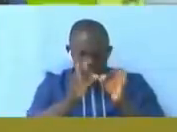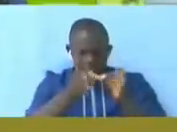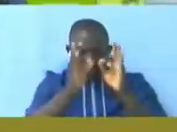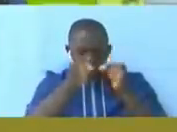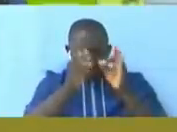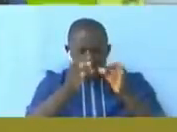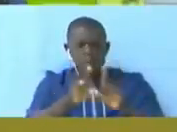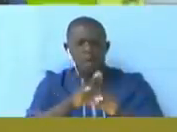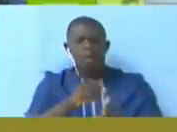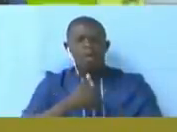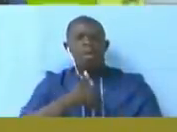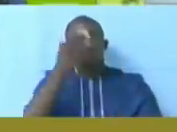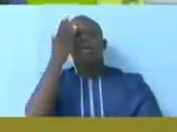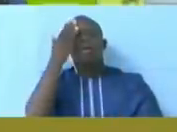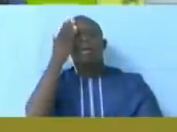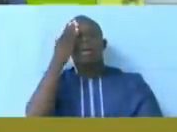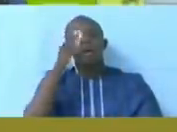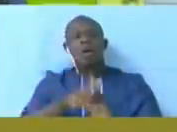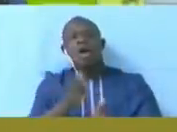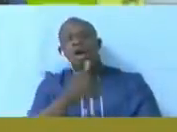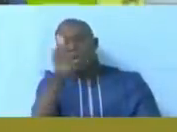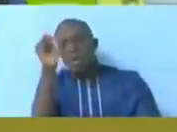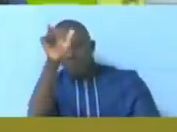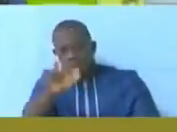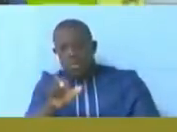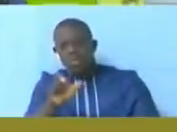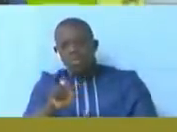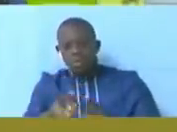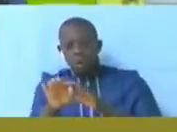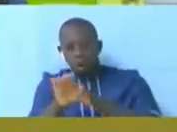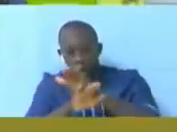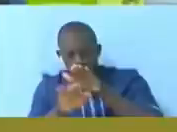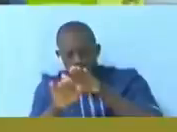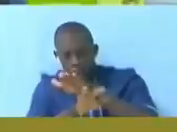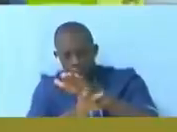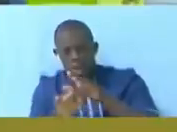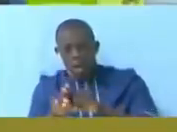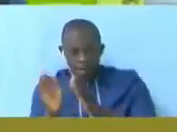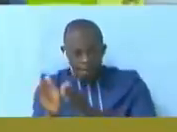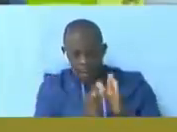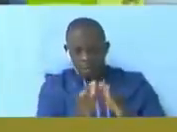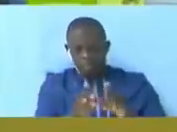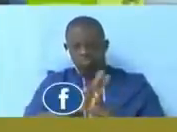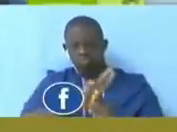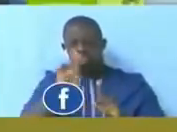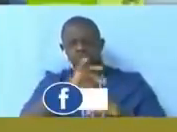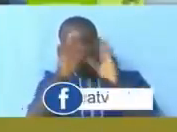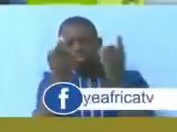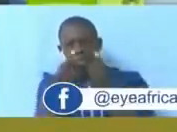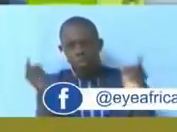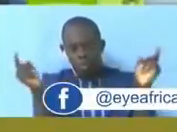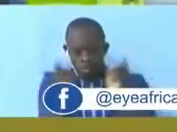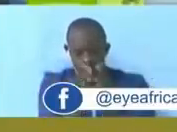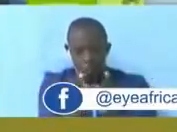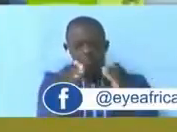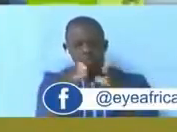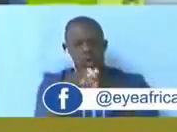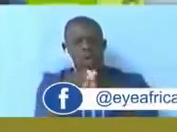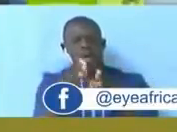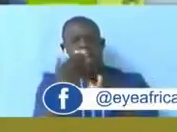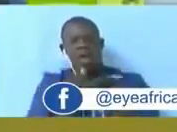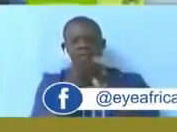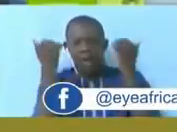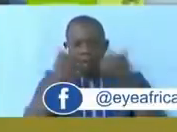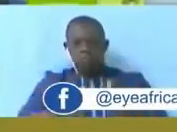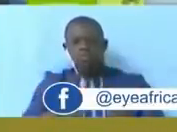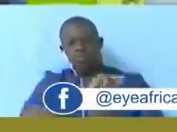It was not just a mere coincidence. Ak birin saita su ngakuonyi Kenya be kachampa mae.